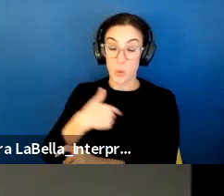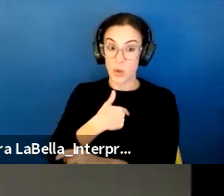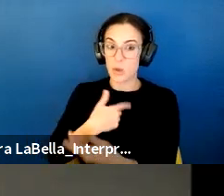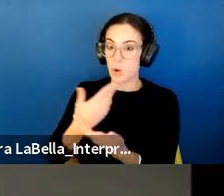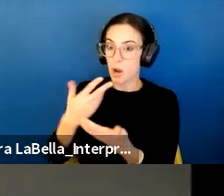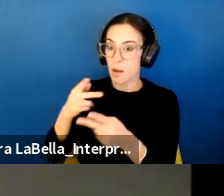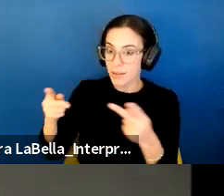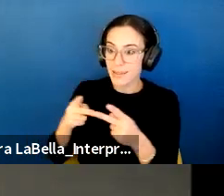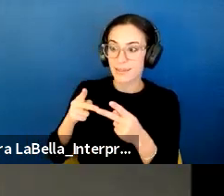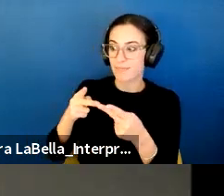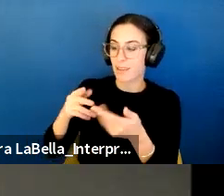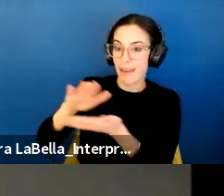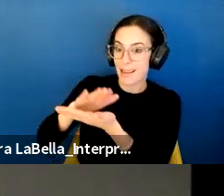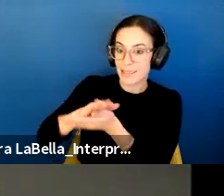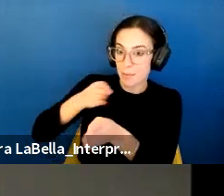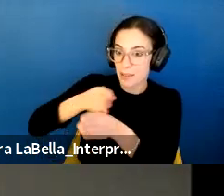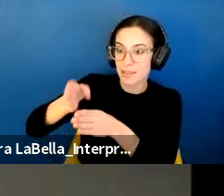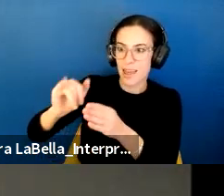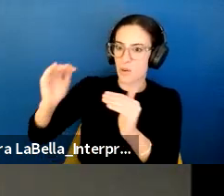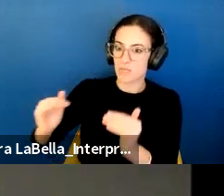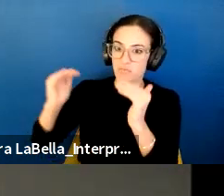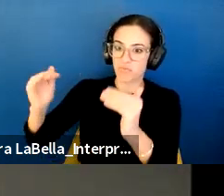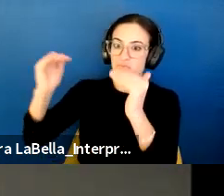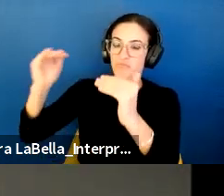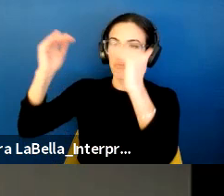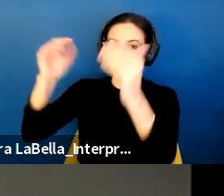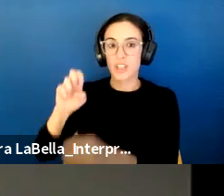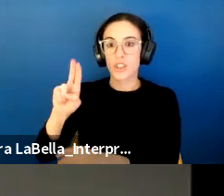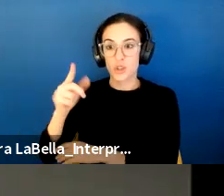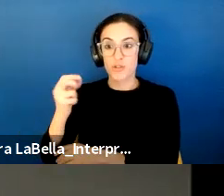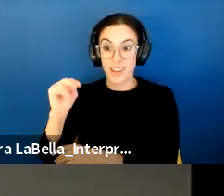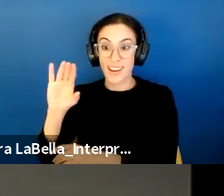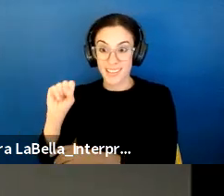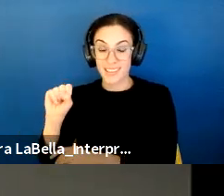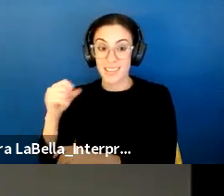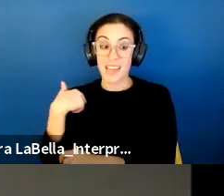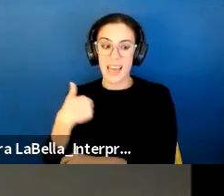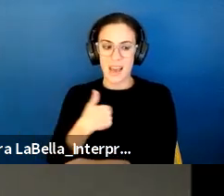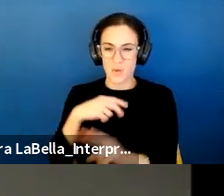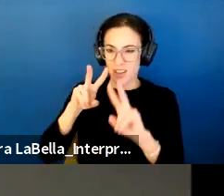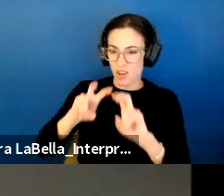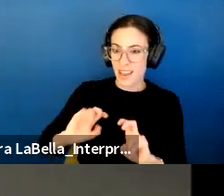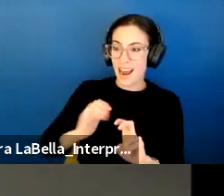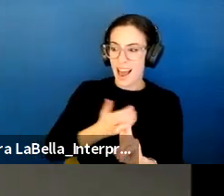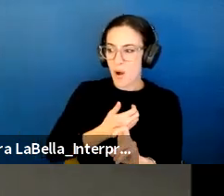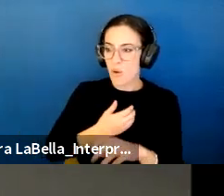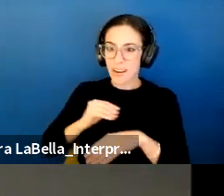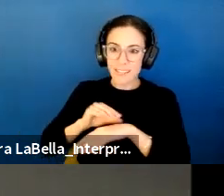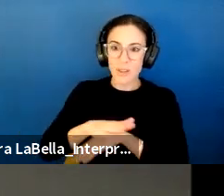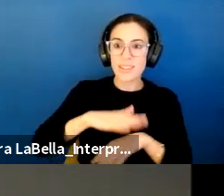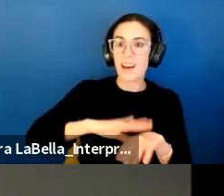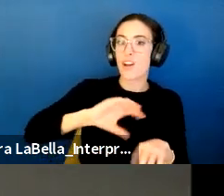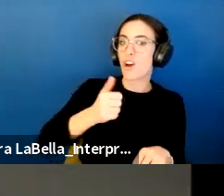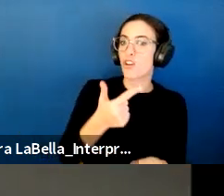advancing eugenics. And we look at, our influence on other genocides, attempted